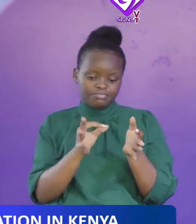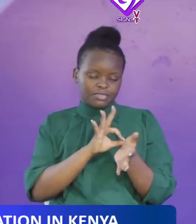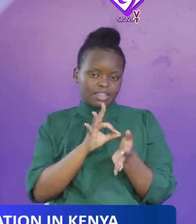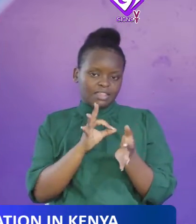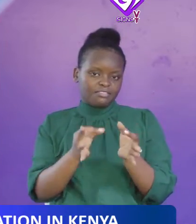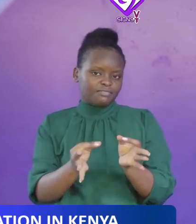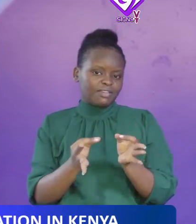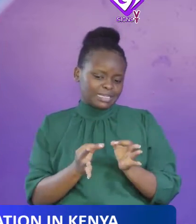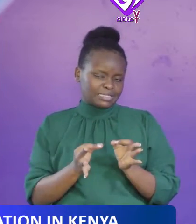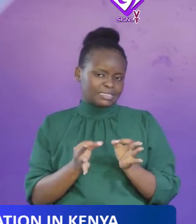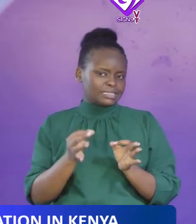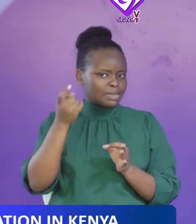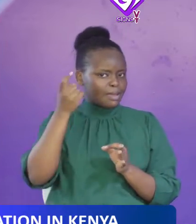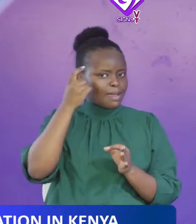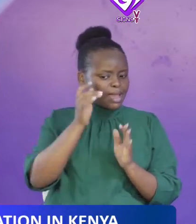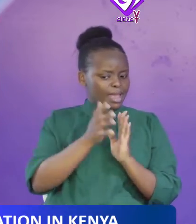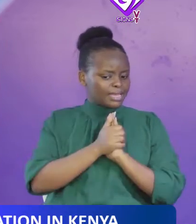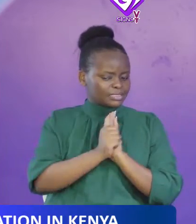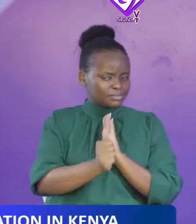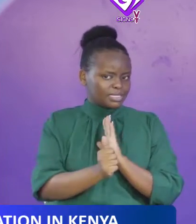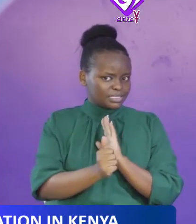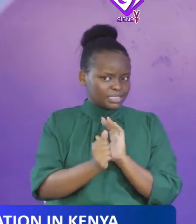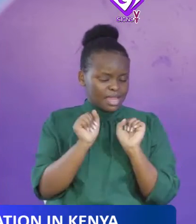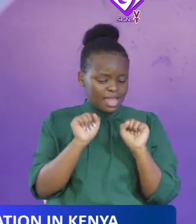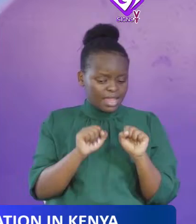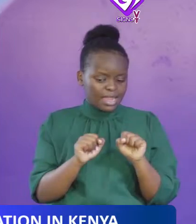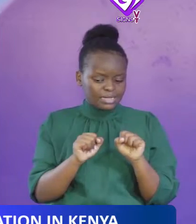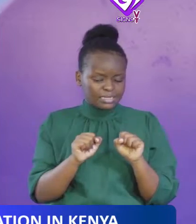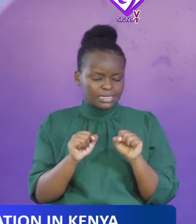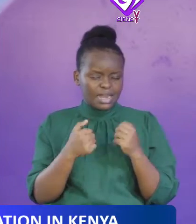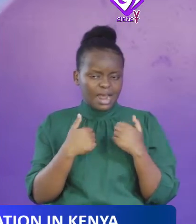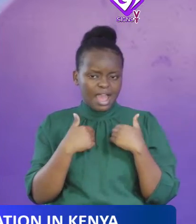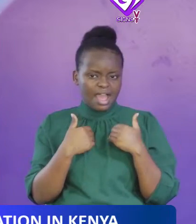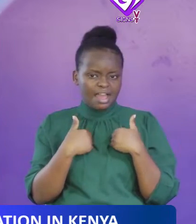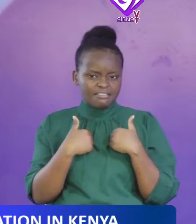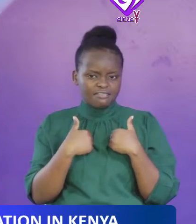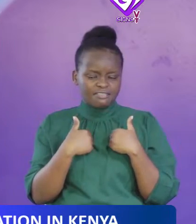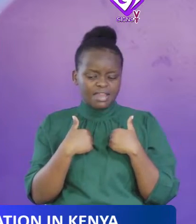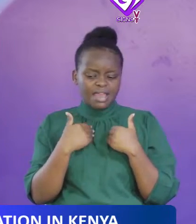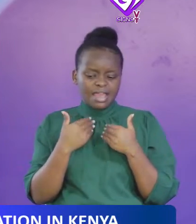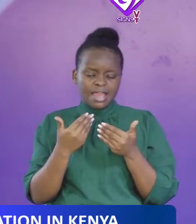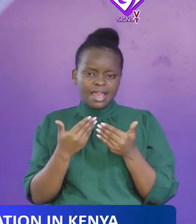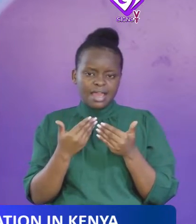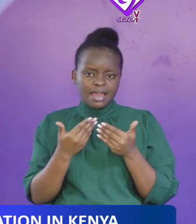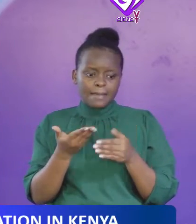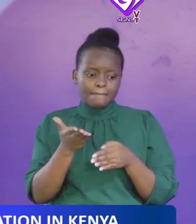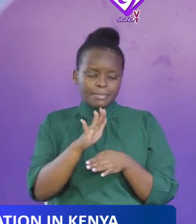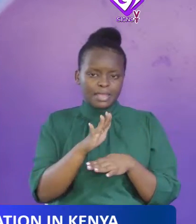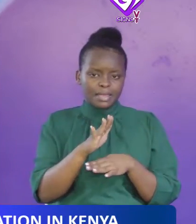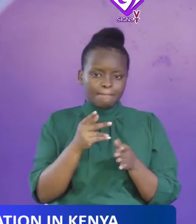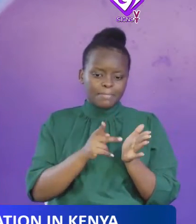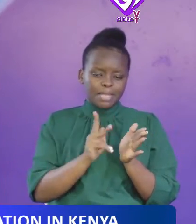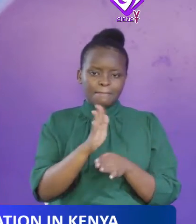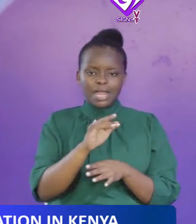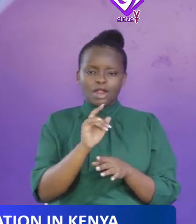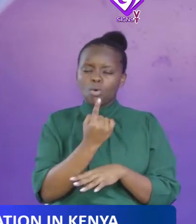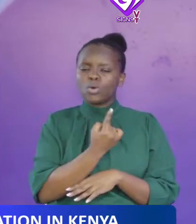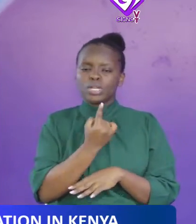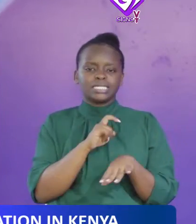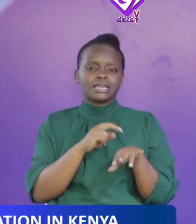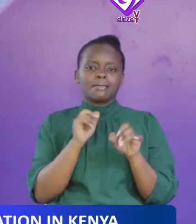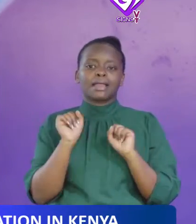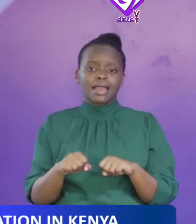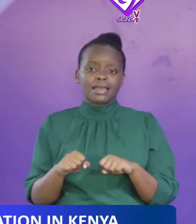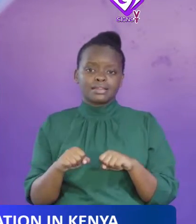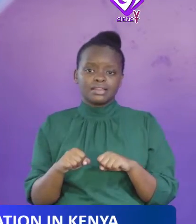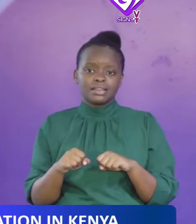brains, experts, can also come up with a repay only when you can. Yeah. Will be a